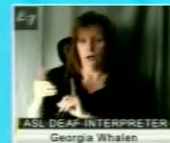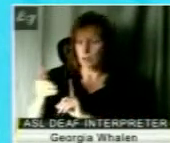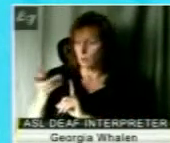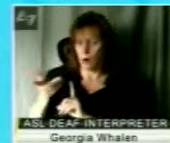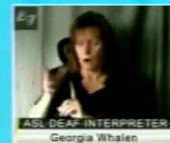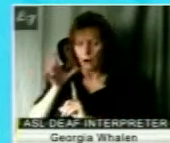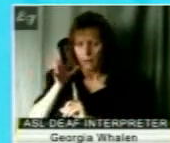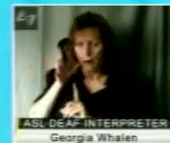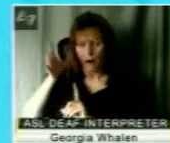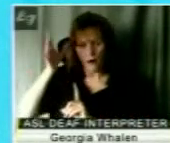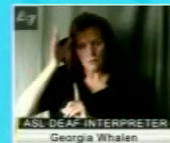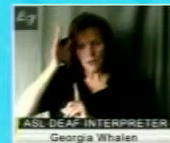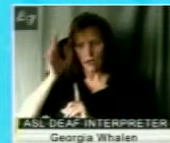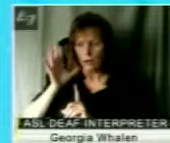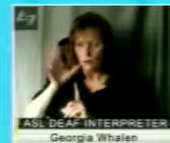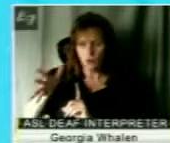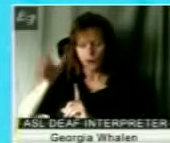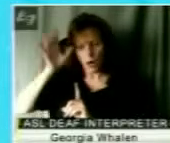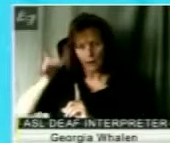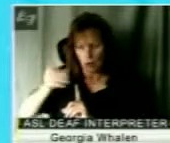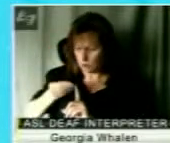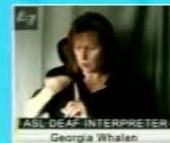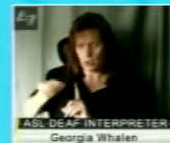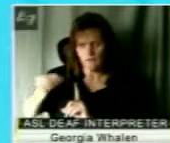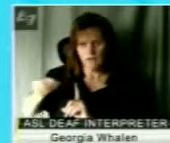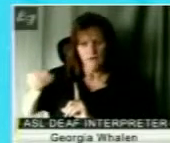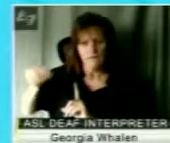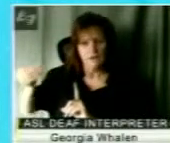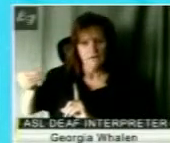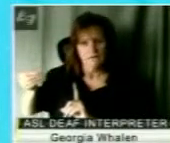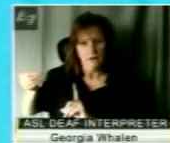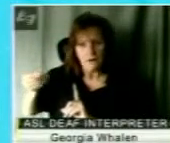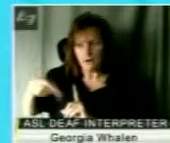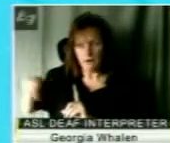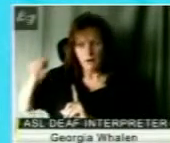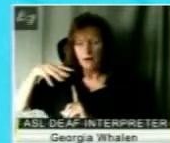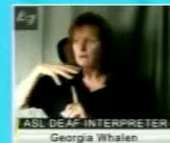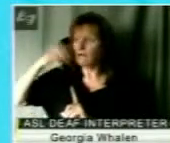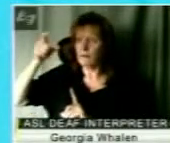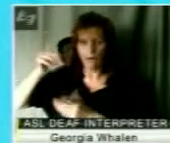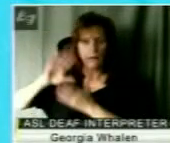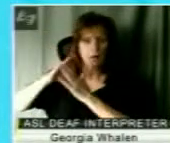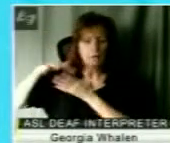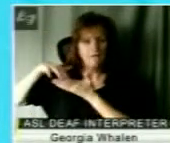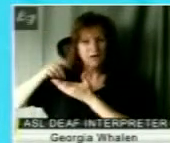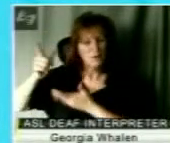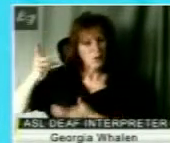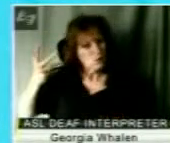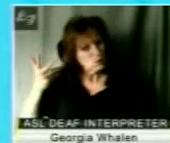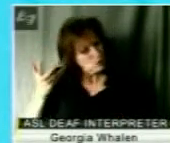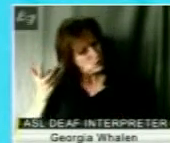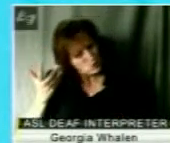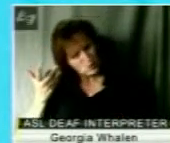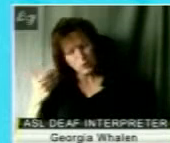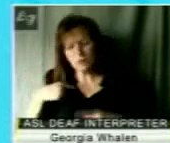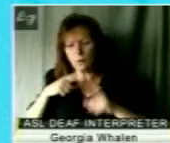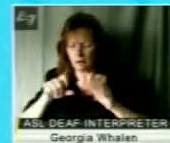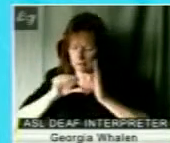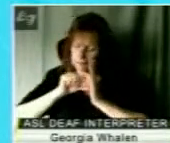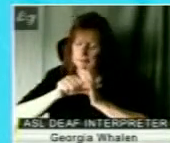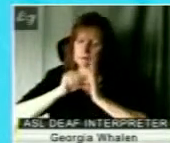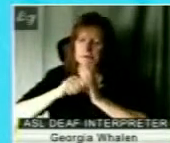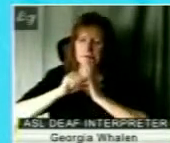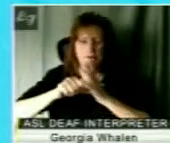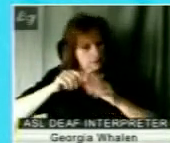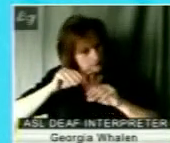can also transmit it, and they could go on to become very, very ill. And so, you know, we're going to be focusing our campaign on trying to reach